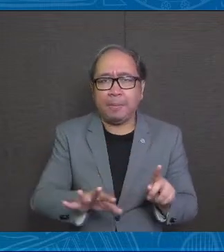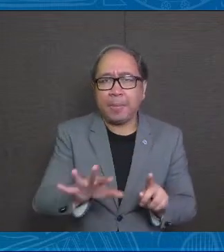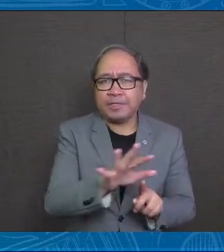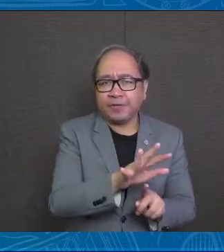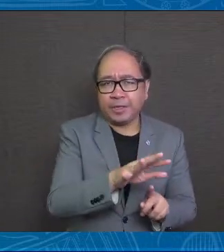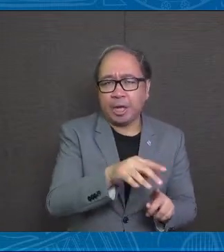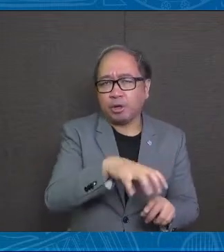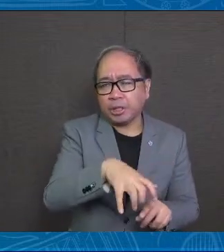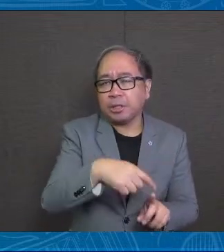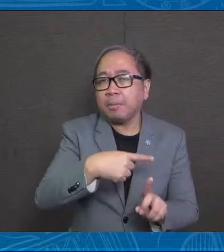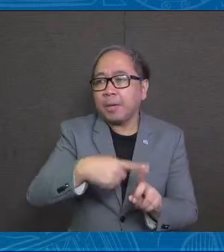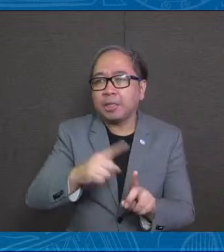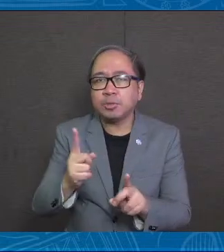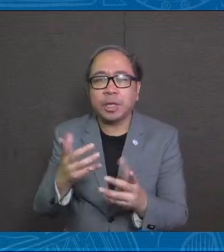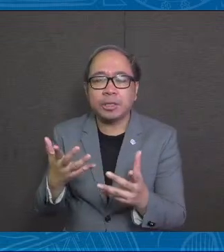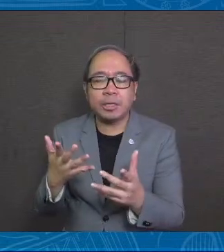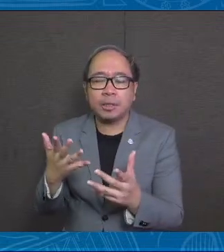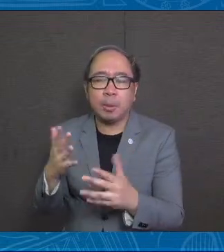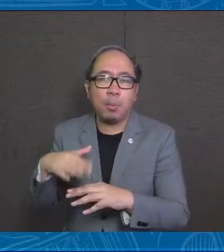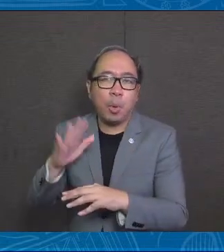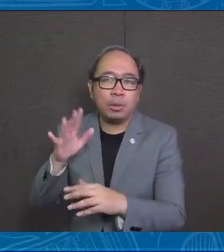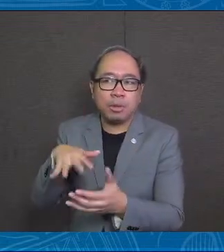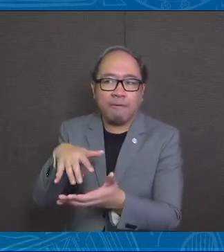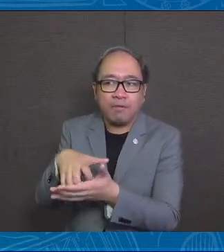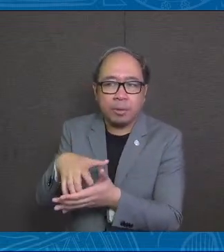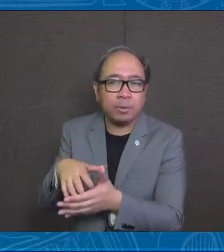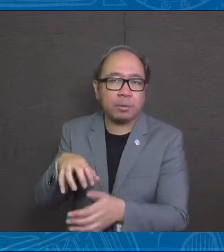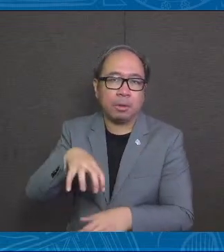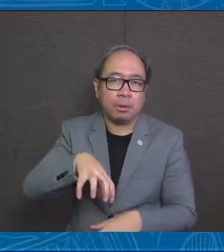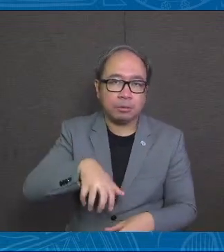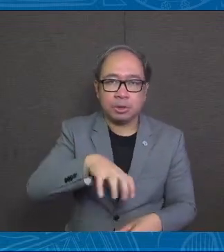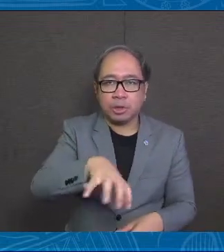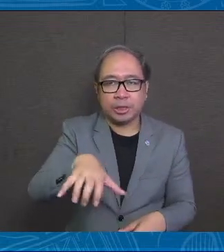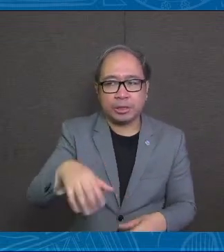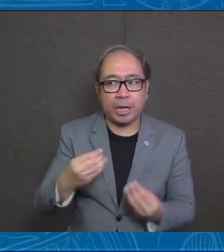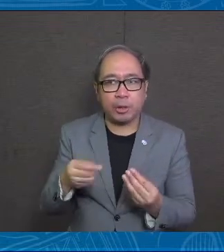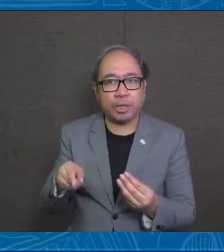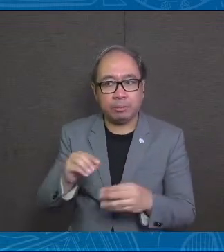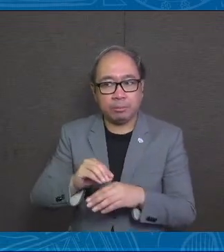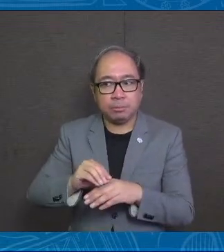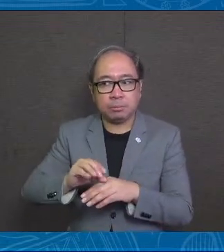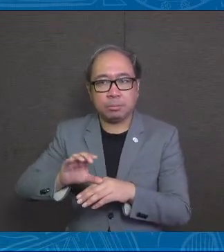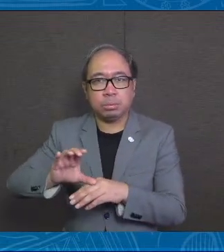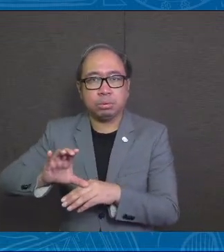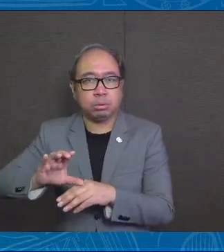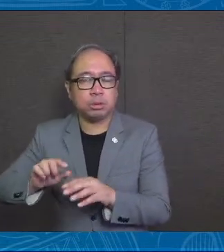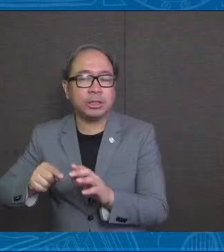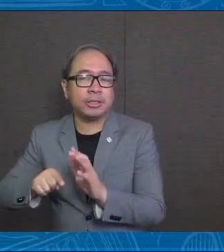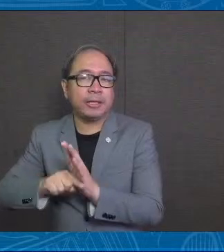vulnerable countries having this growing impact. Now,